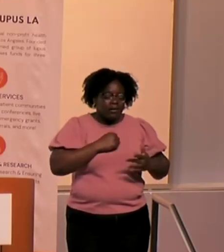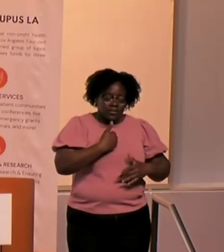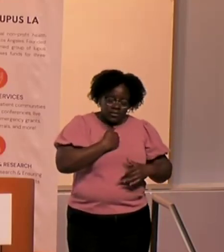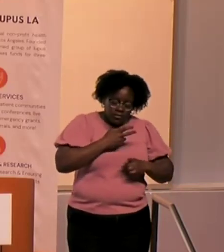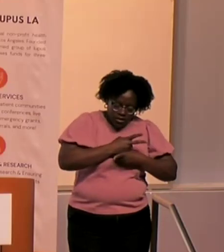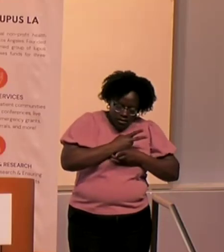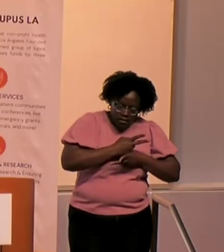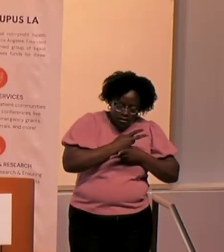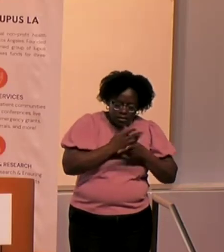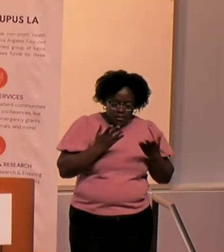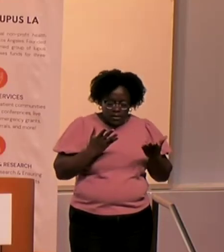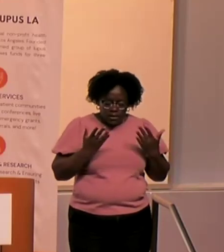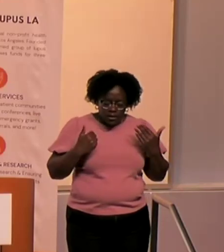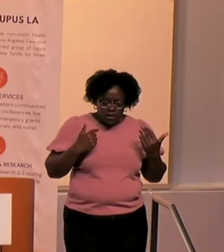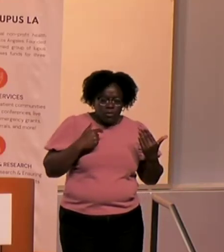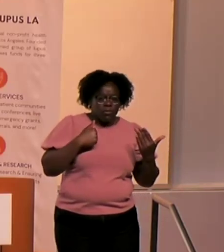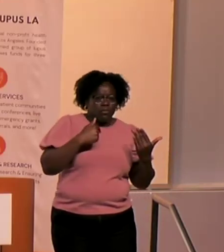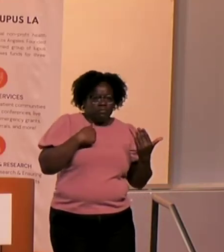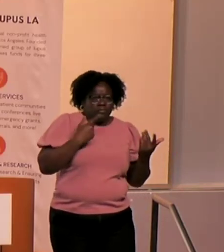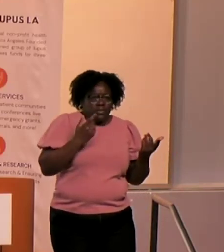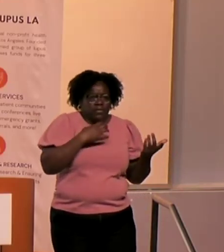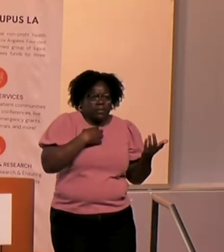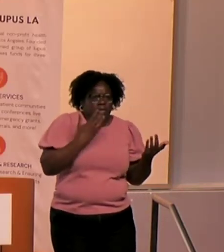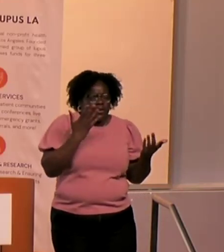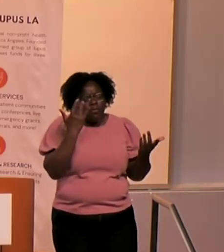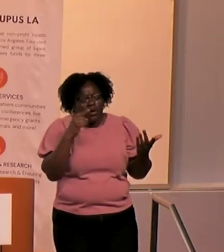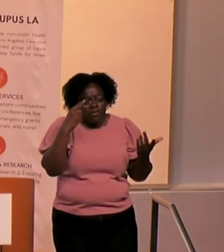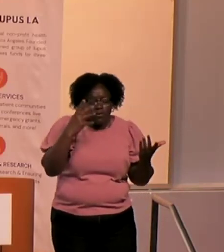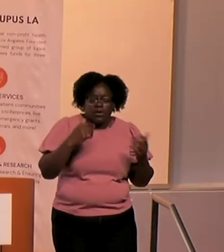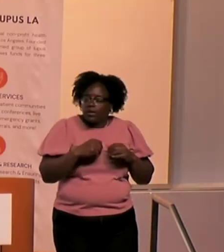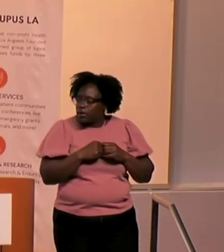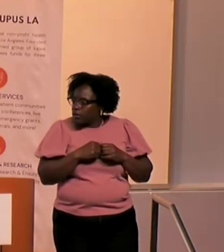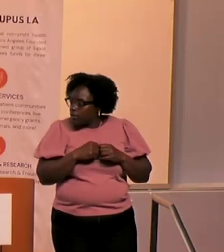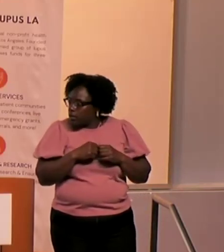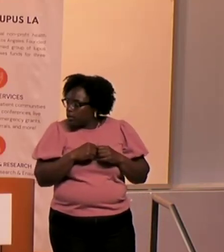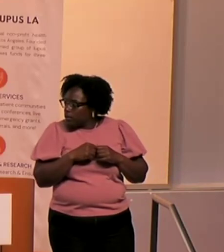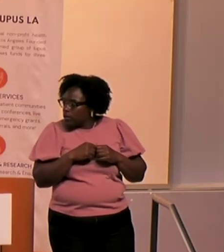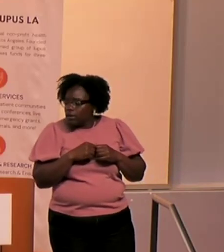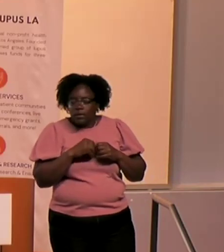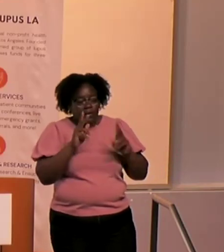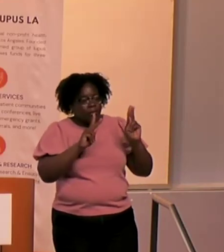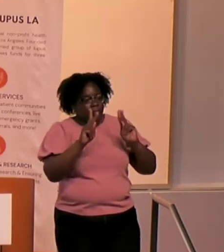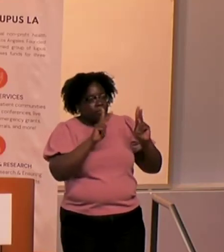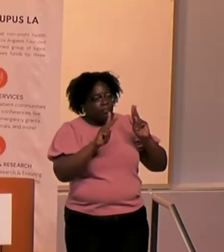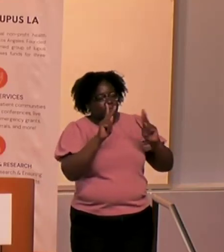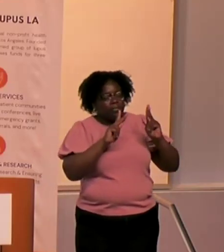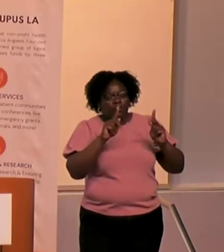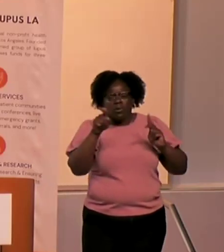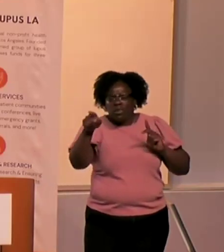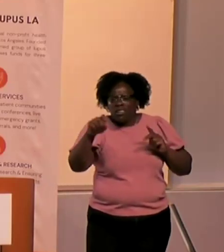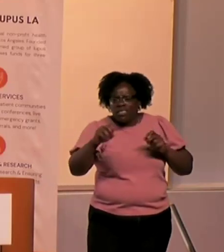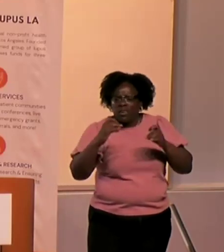like, what do I have to complain about, kind of thing. People have it harder, whatever it